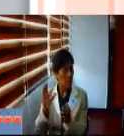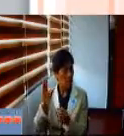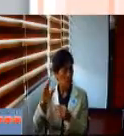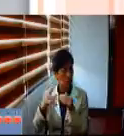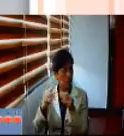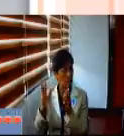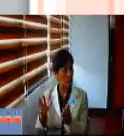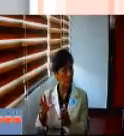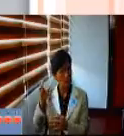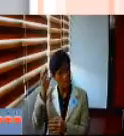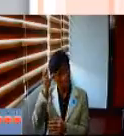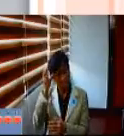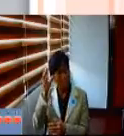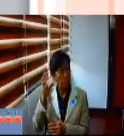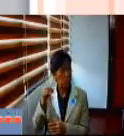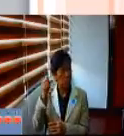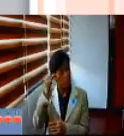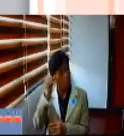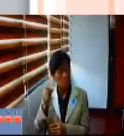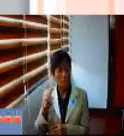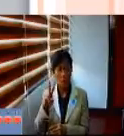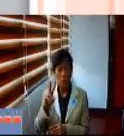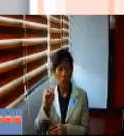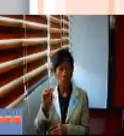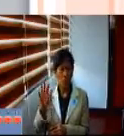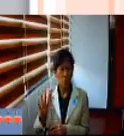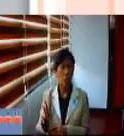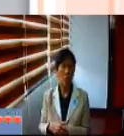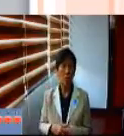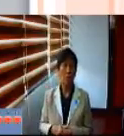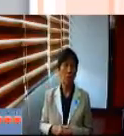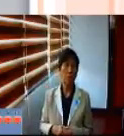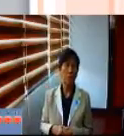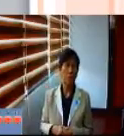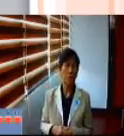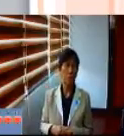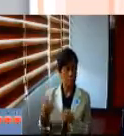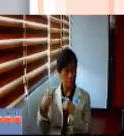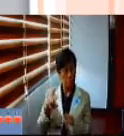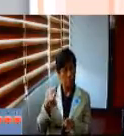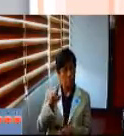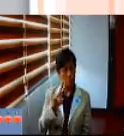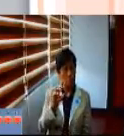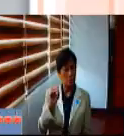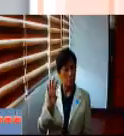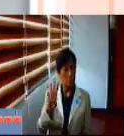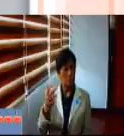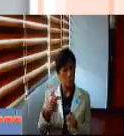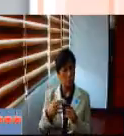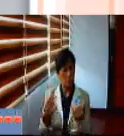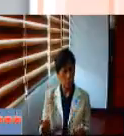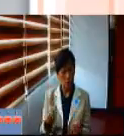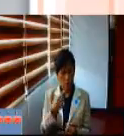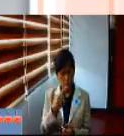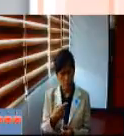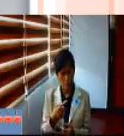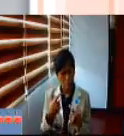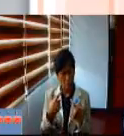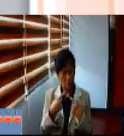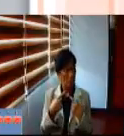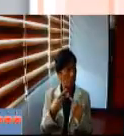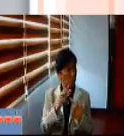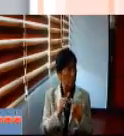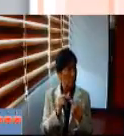when in 2004. Since 2004 up to now, you're saying that there have been